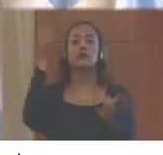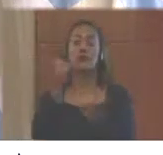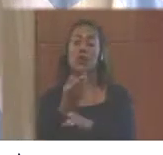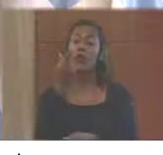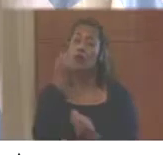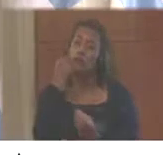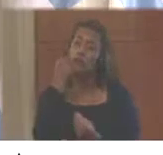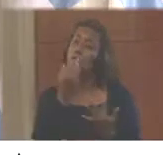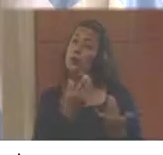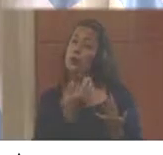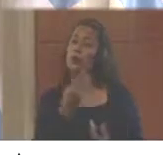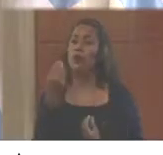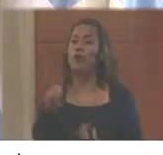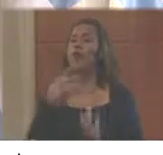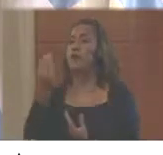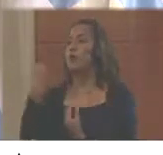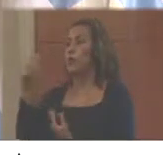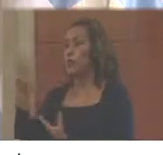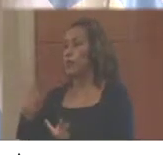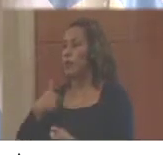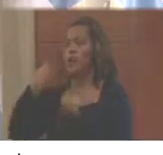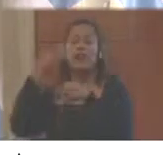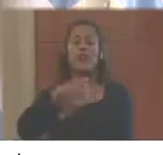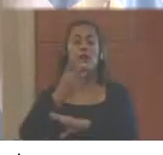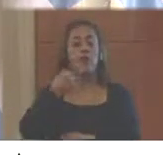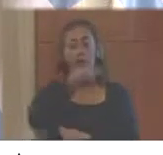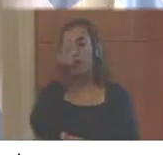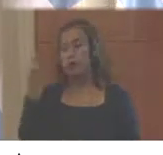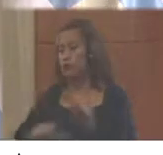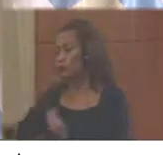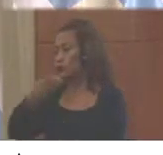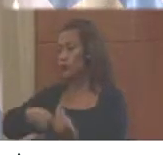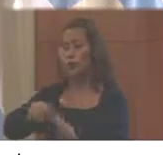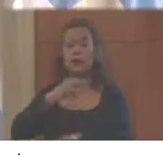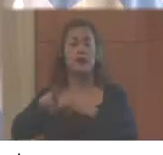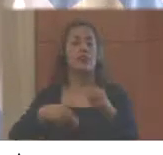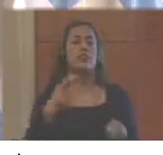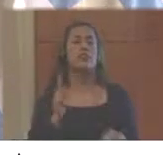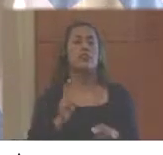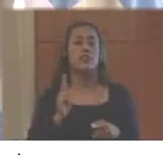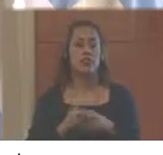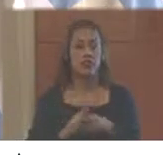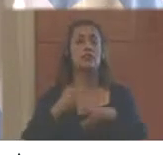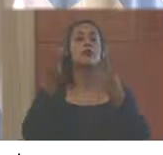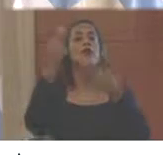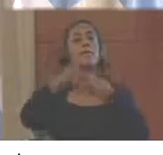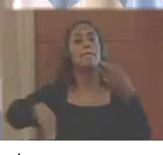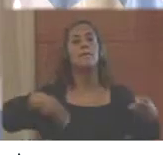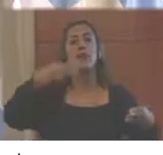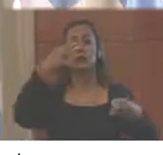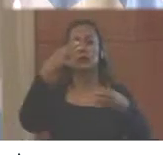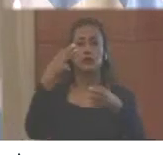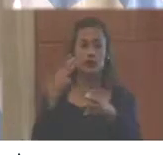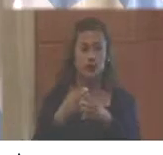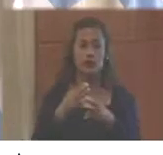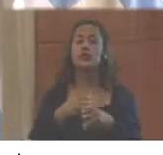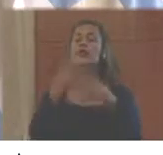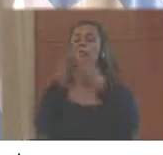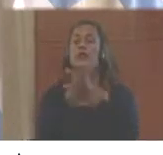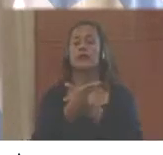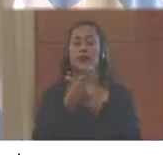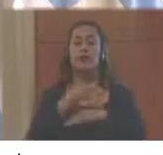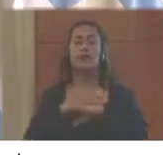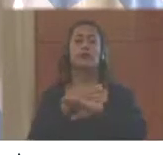an international survey. We will contribute this to the process of negotiation for the new world framework